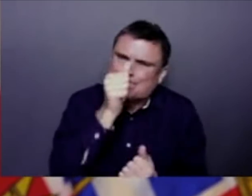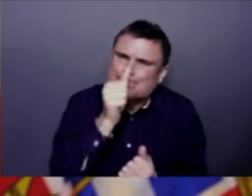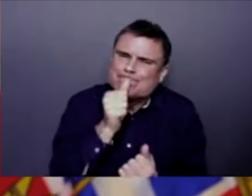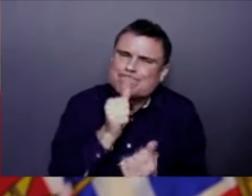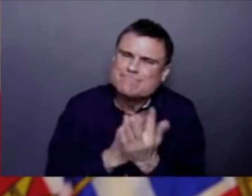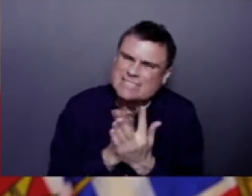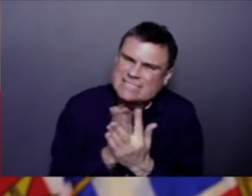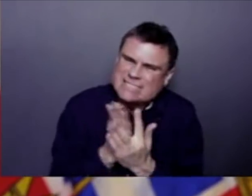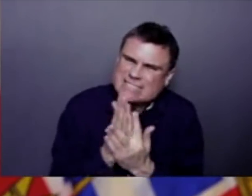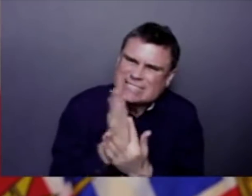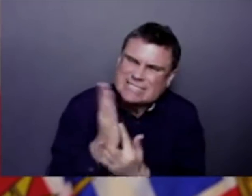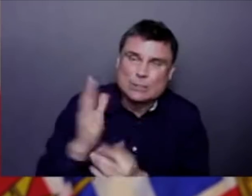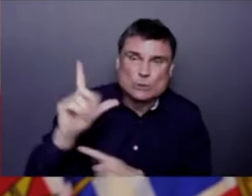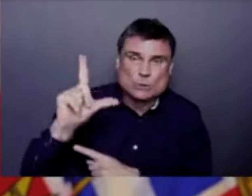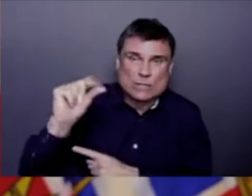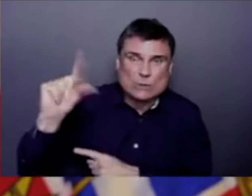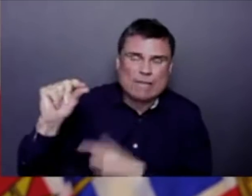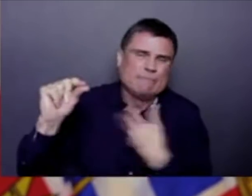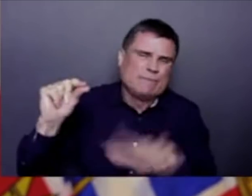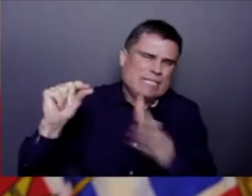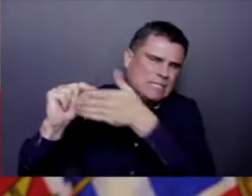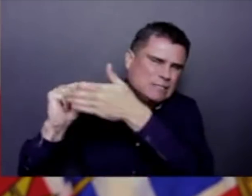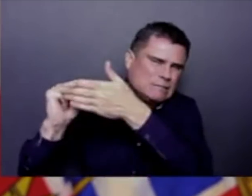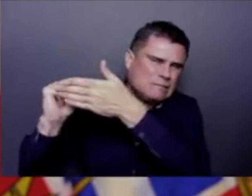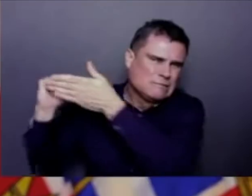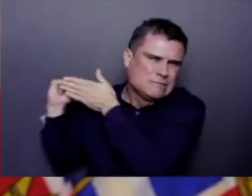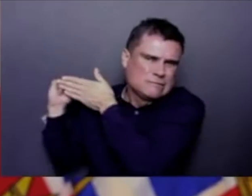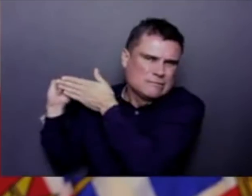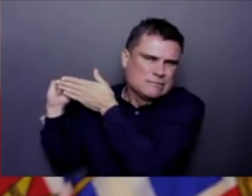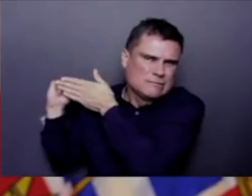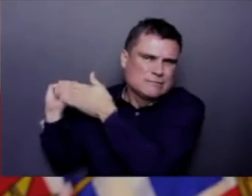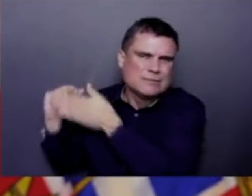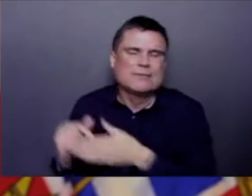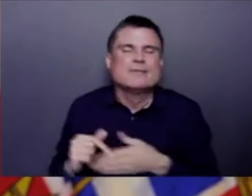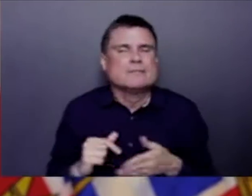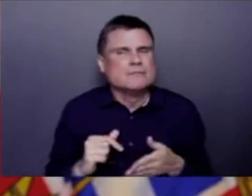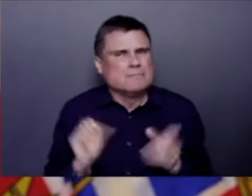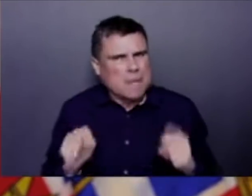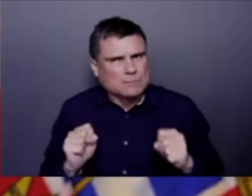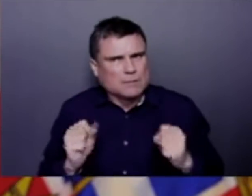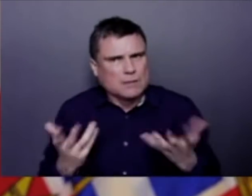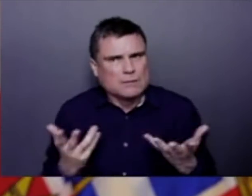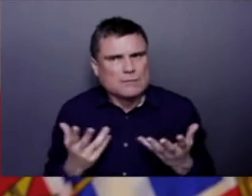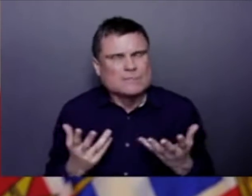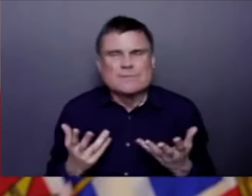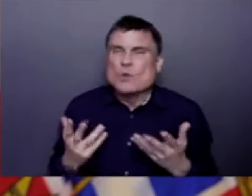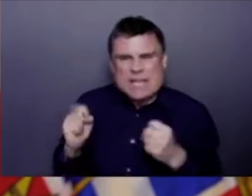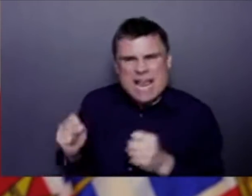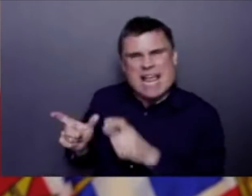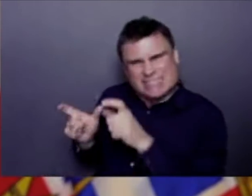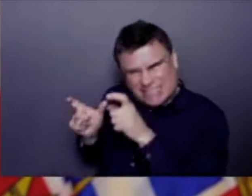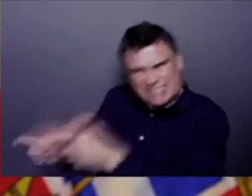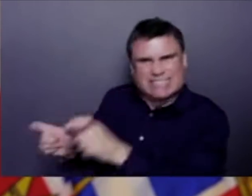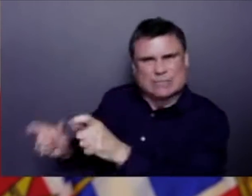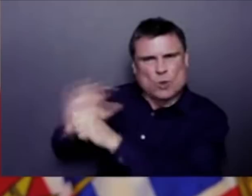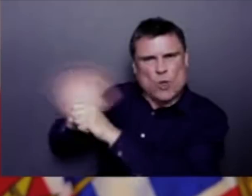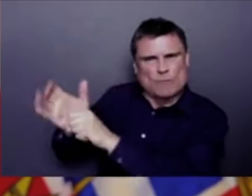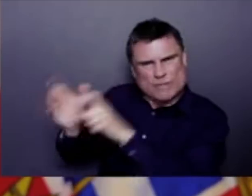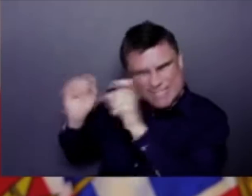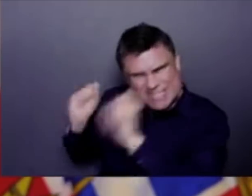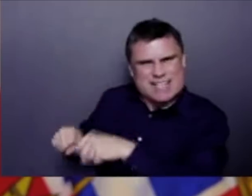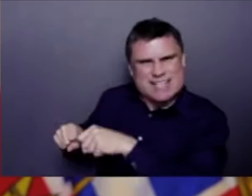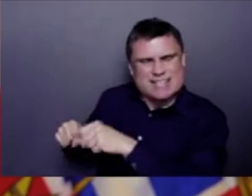position, and that means stopping transmission of COVID-19 now as we roll out our